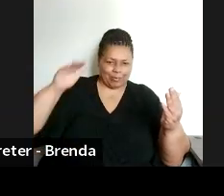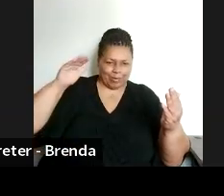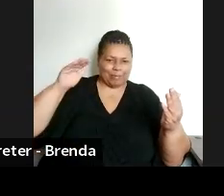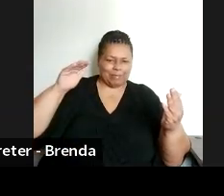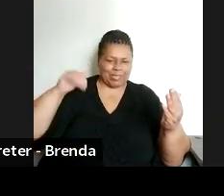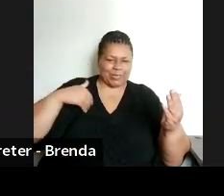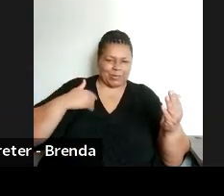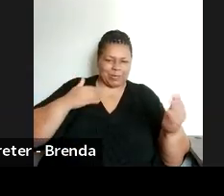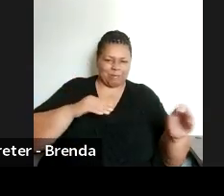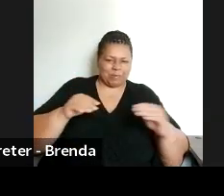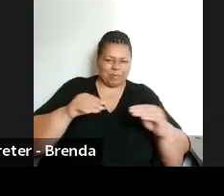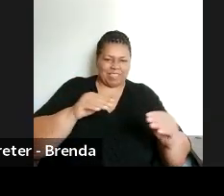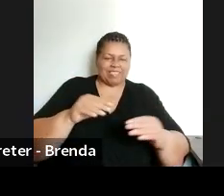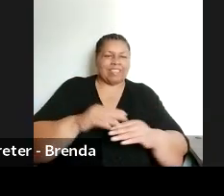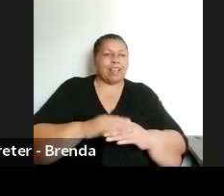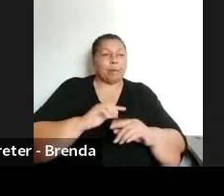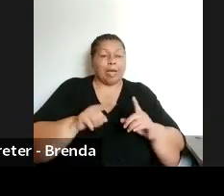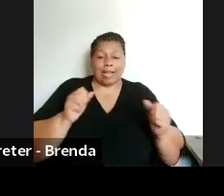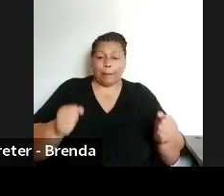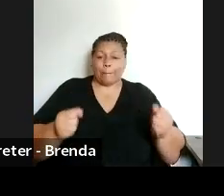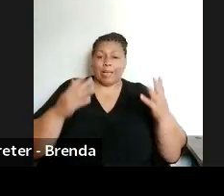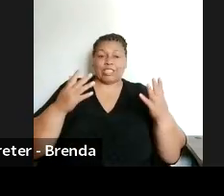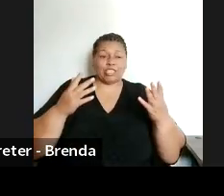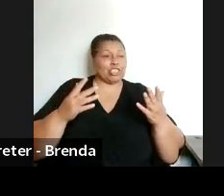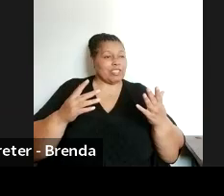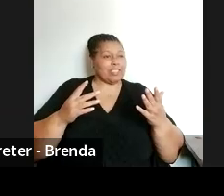also how much it has changed